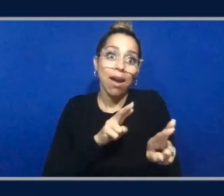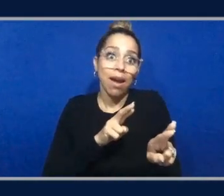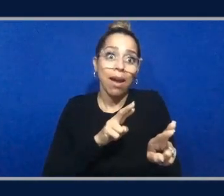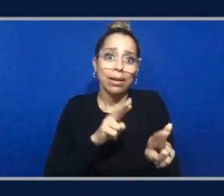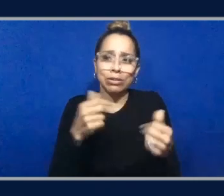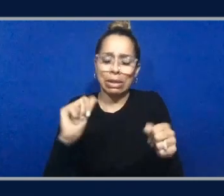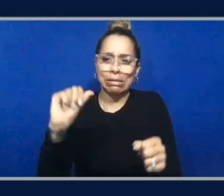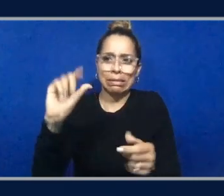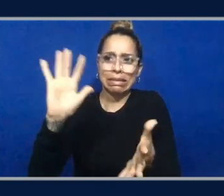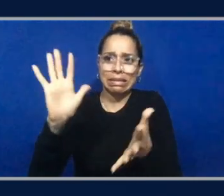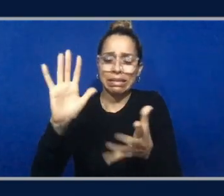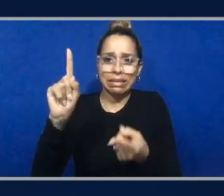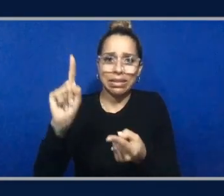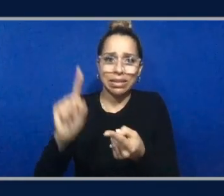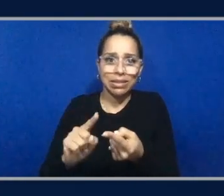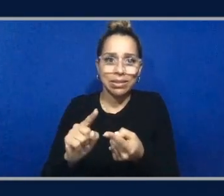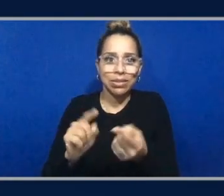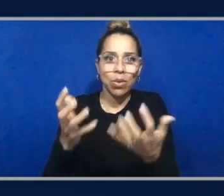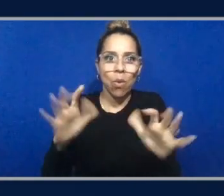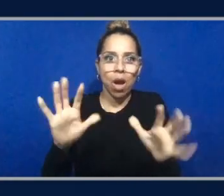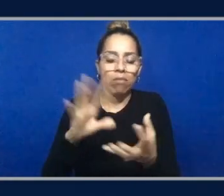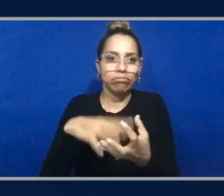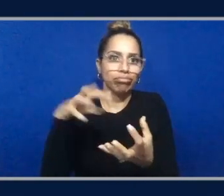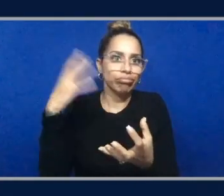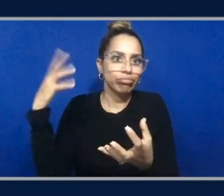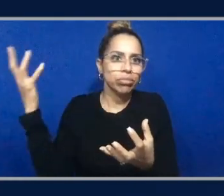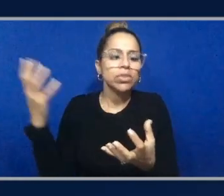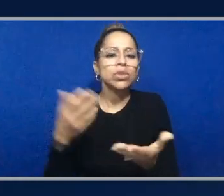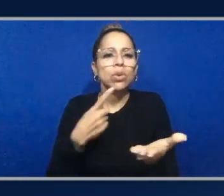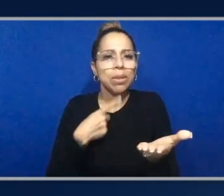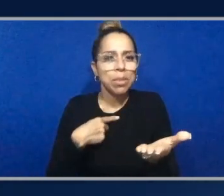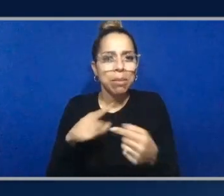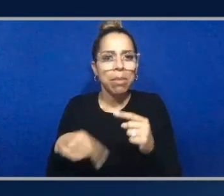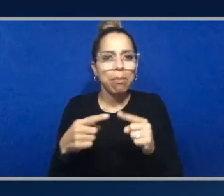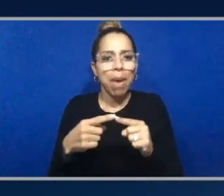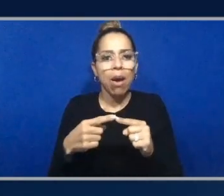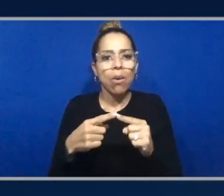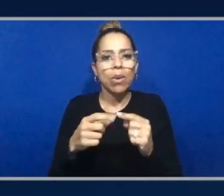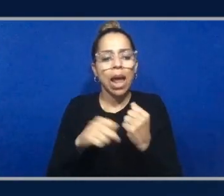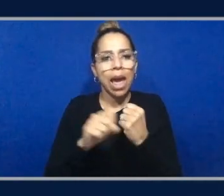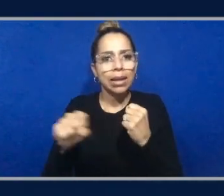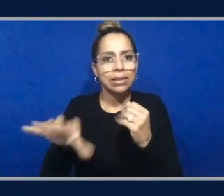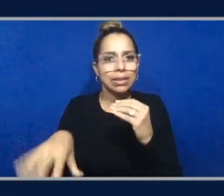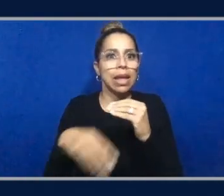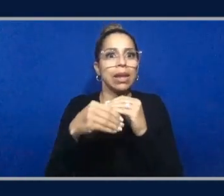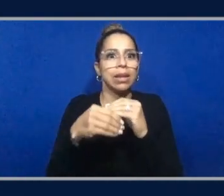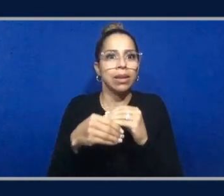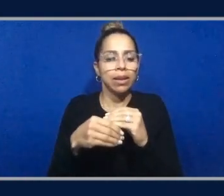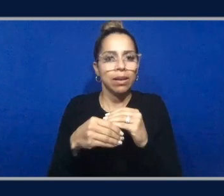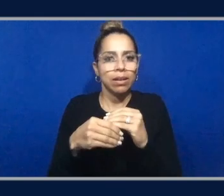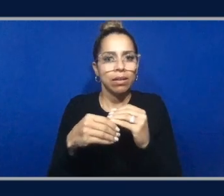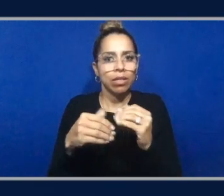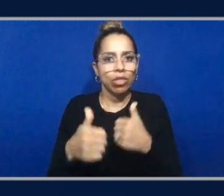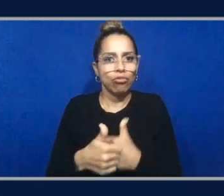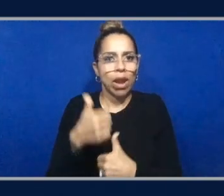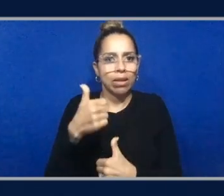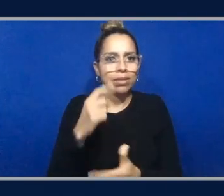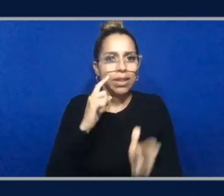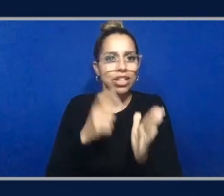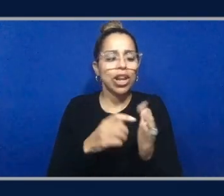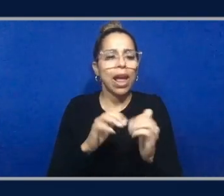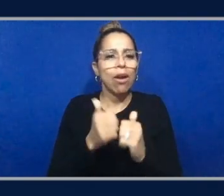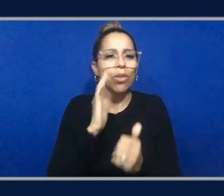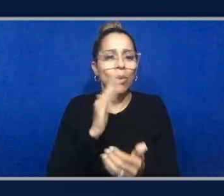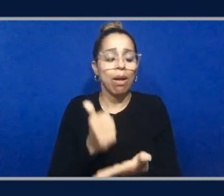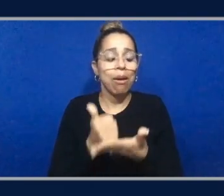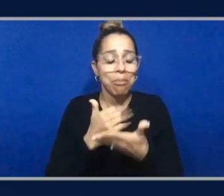it. So tell me about extended threat detection and how that is going to make my life better because I don't have to